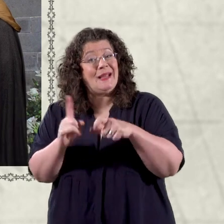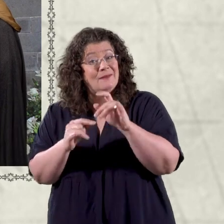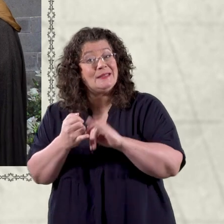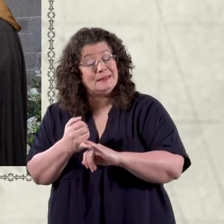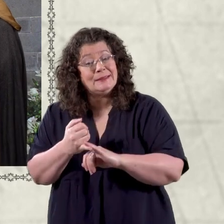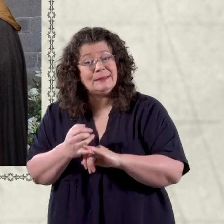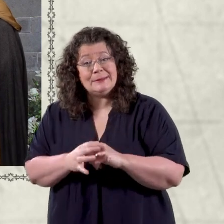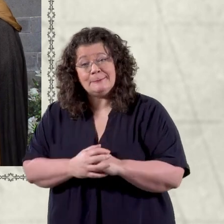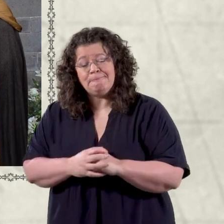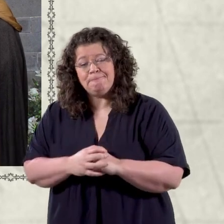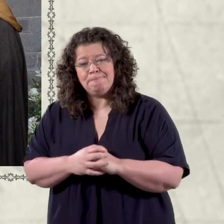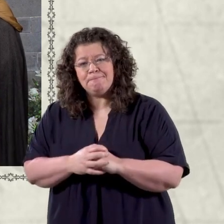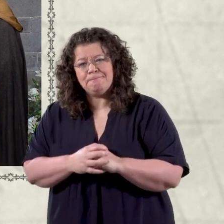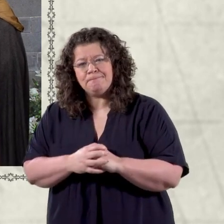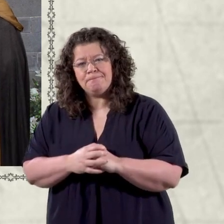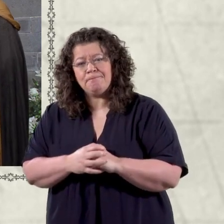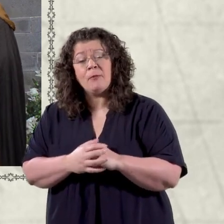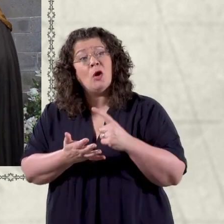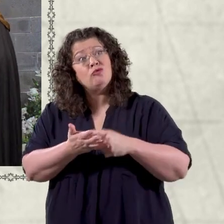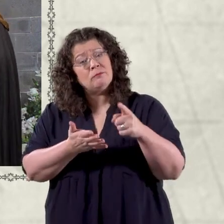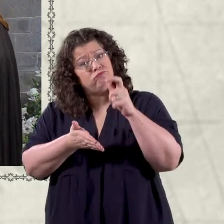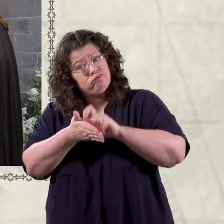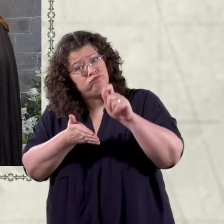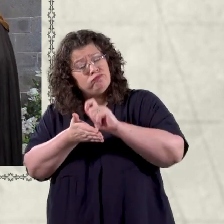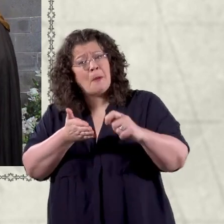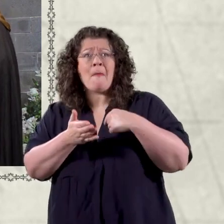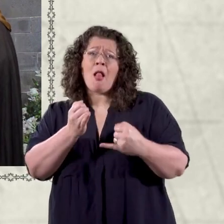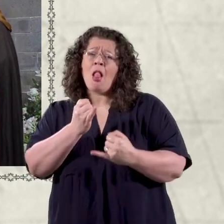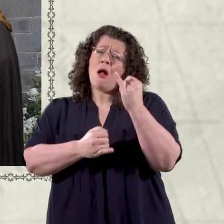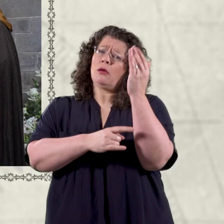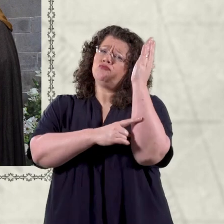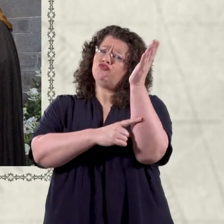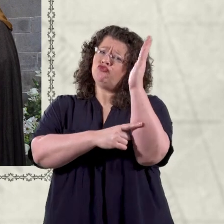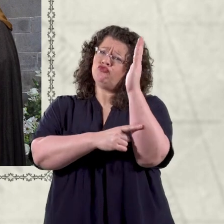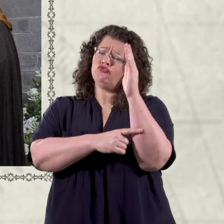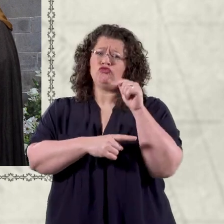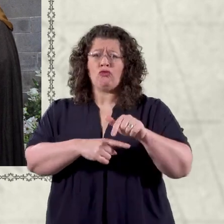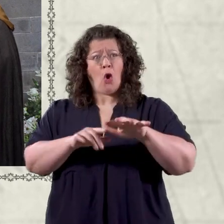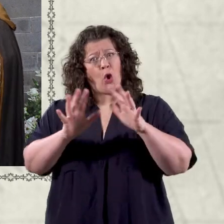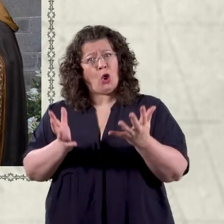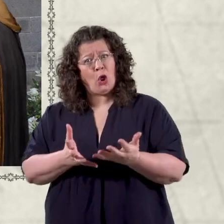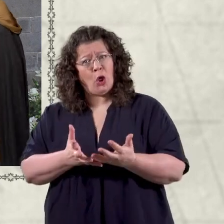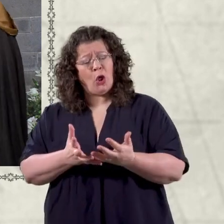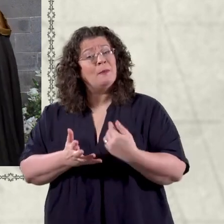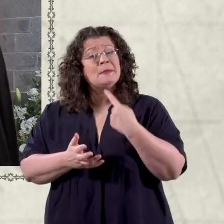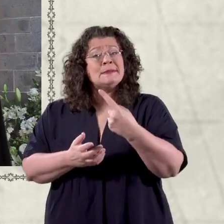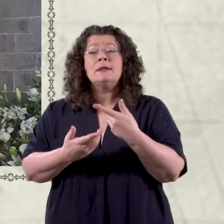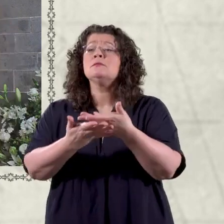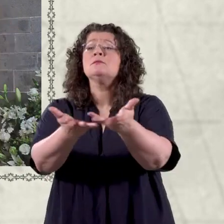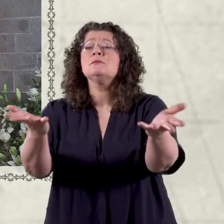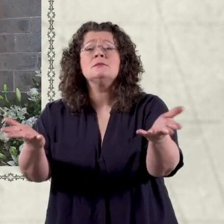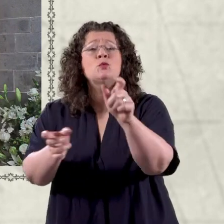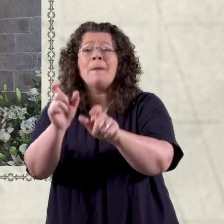at St. David. Rhygyfarch also mentions my last sermon on earth, when I said to the